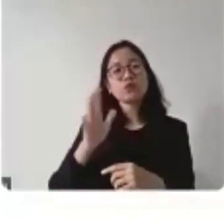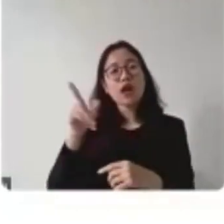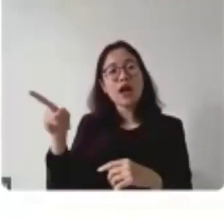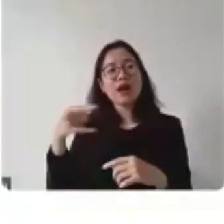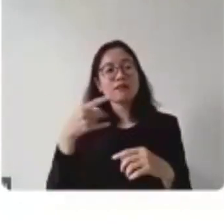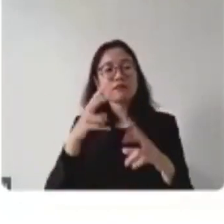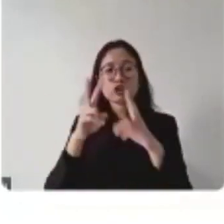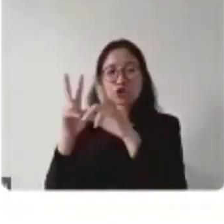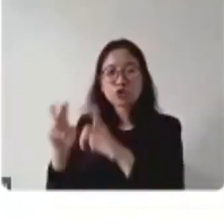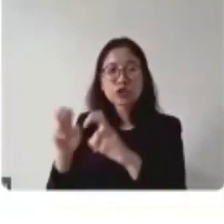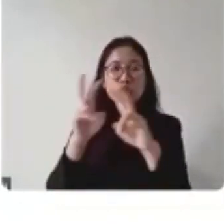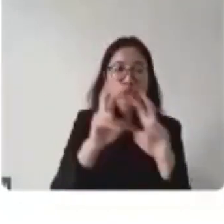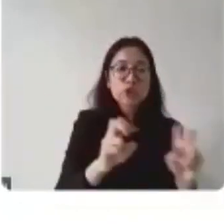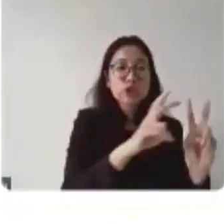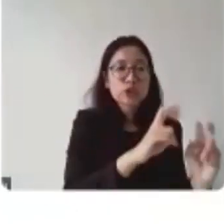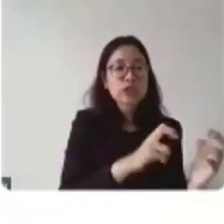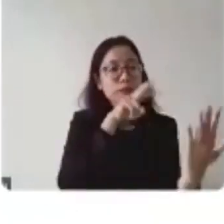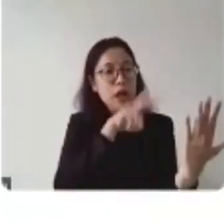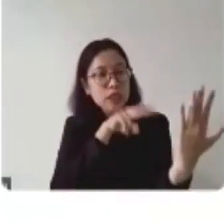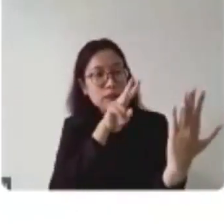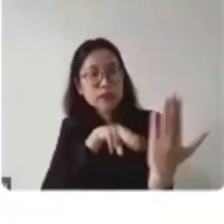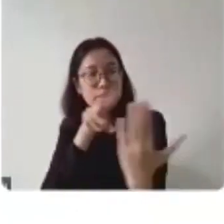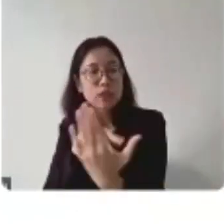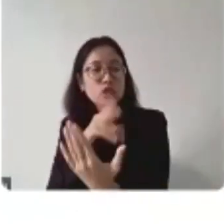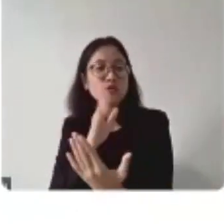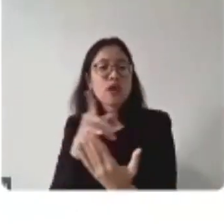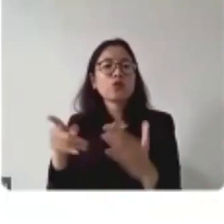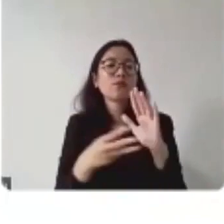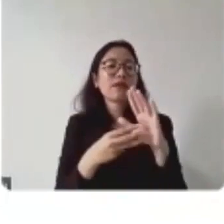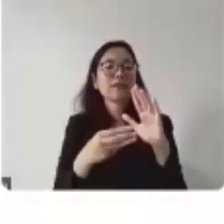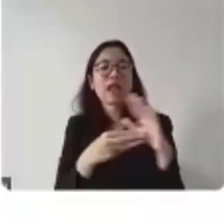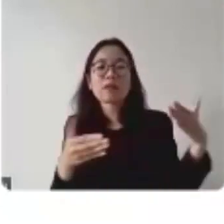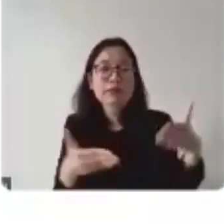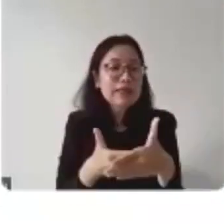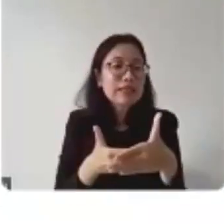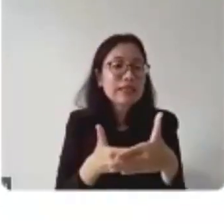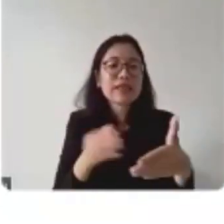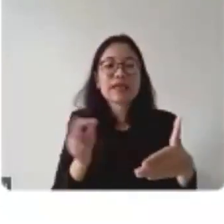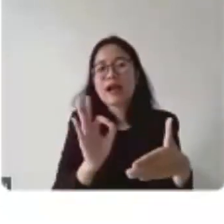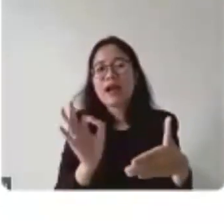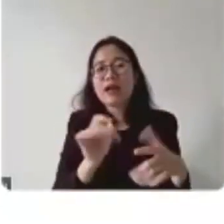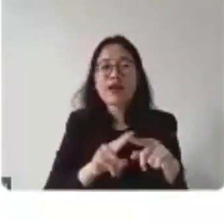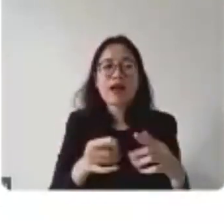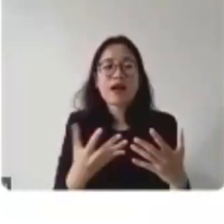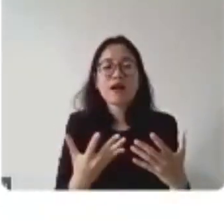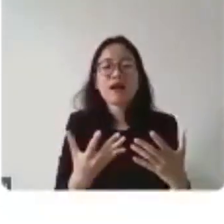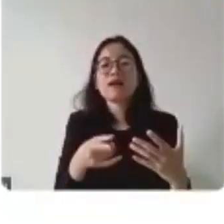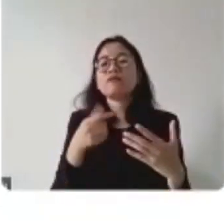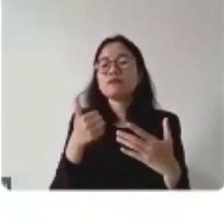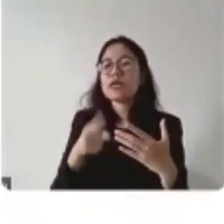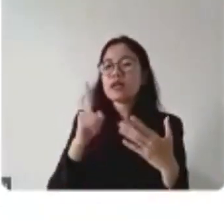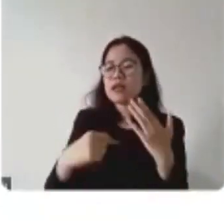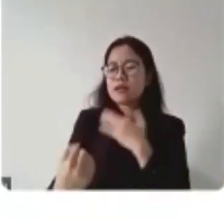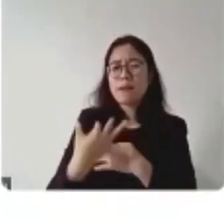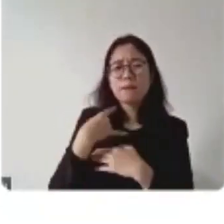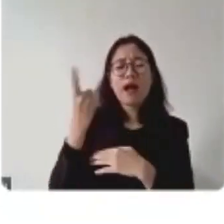change, and this is, as Professor Haryanto mentioned in his talk, there's this interrelationship between air